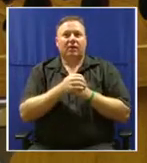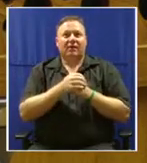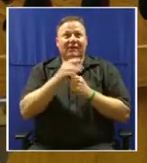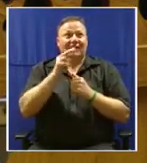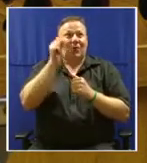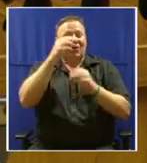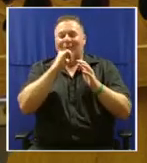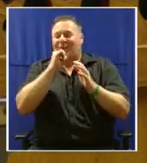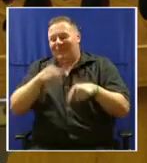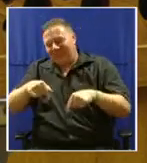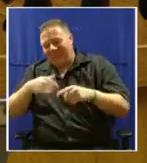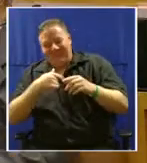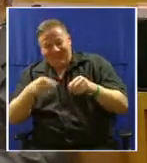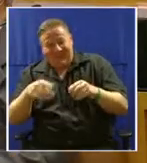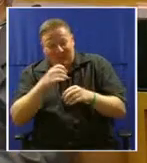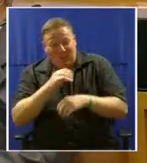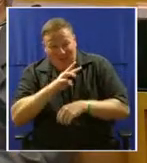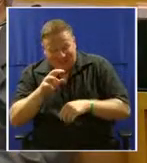north.